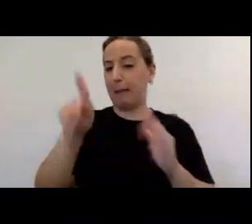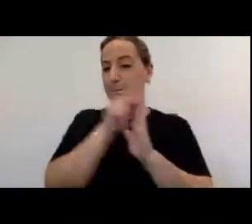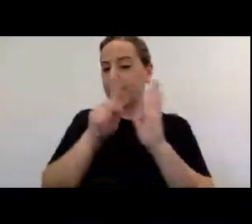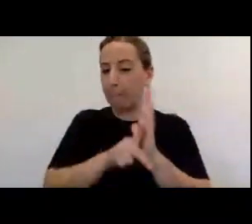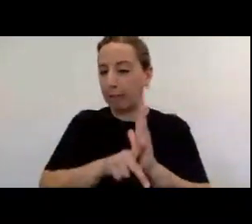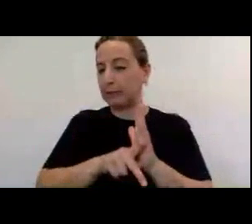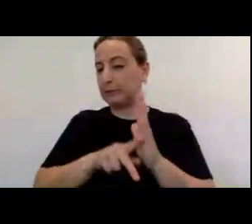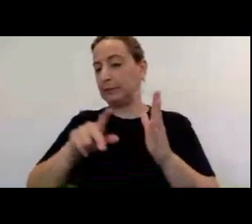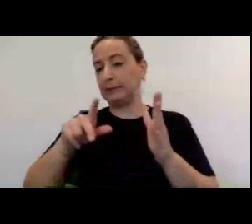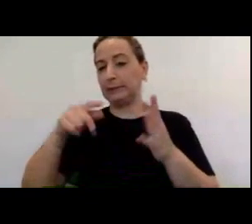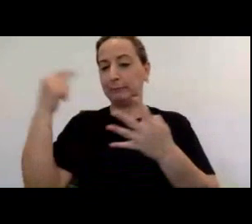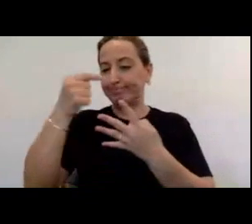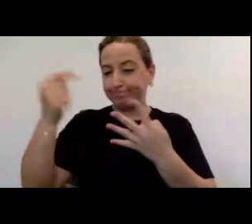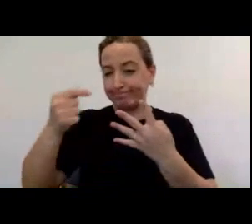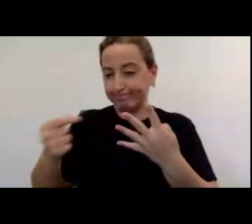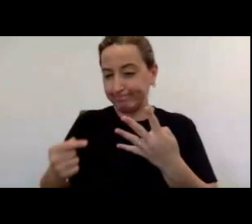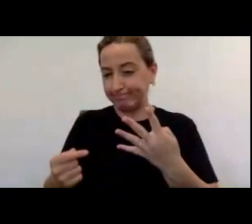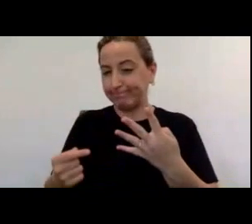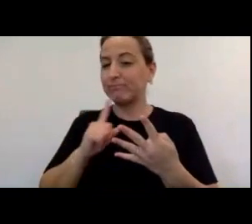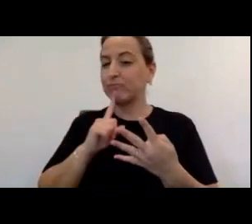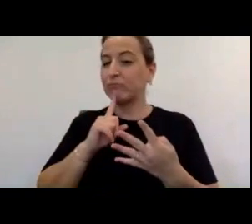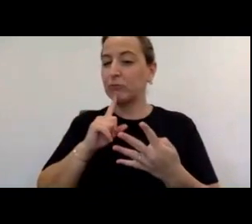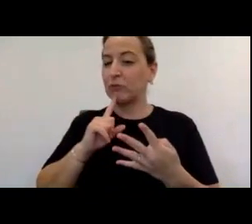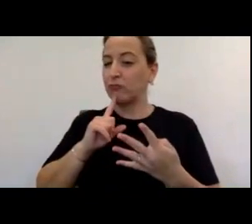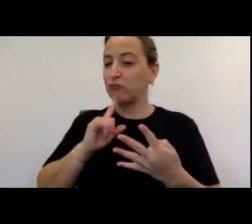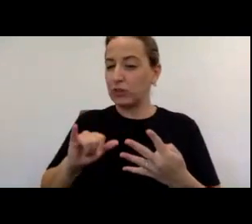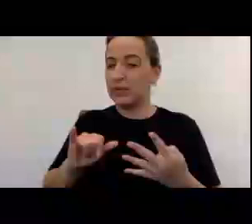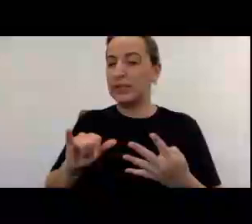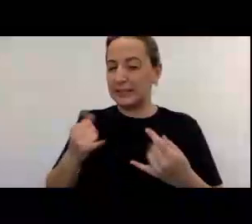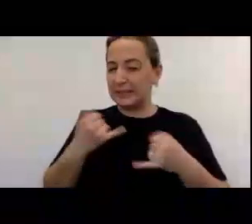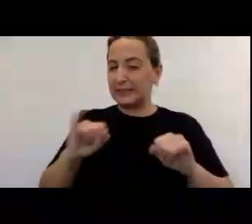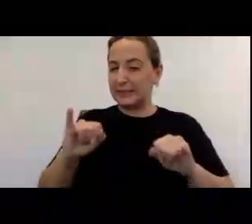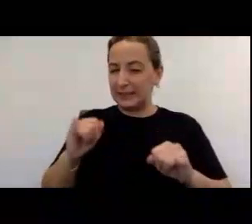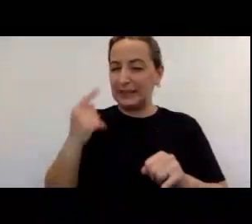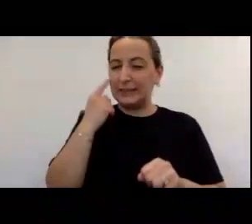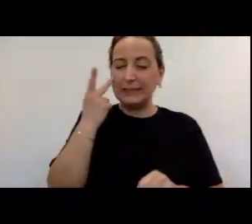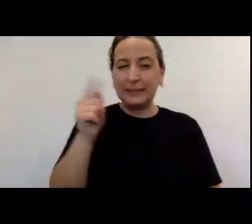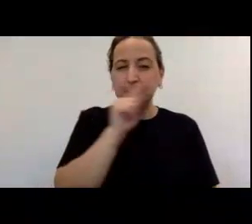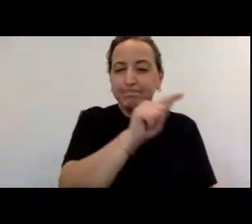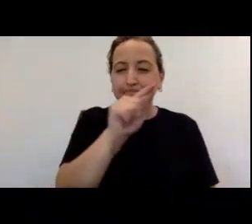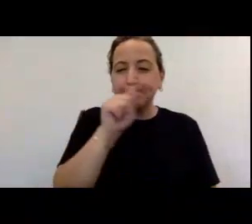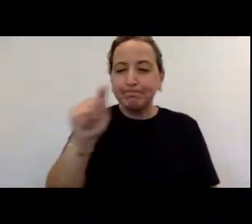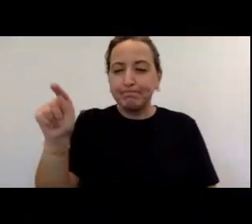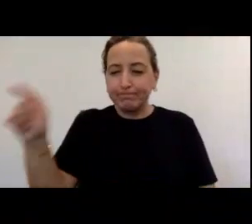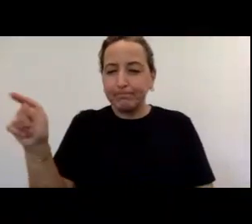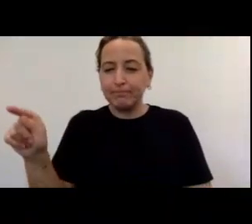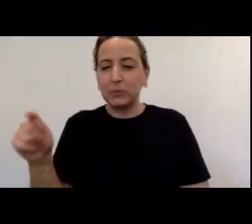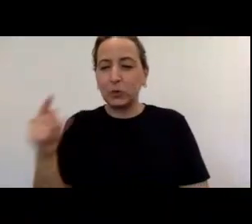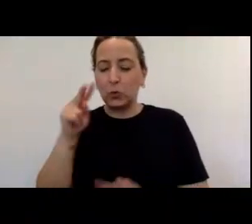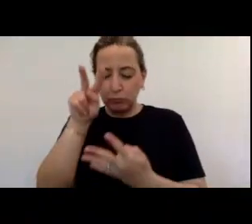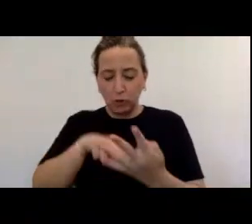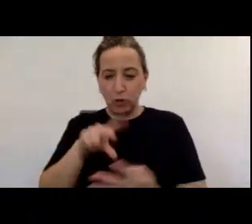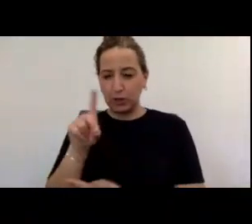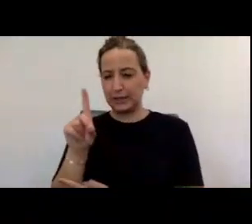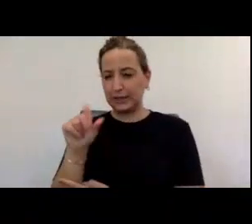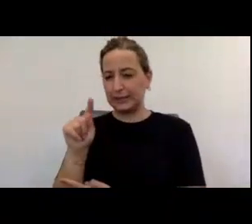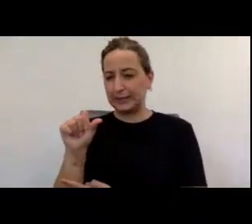practices that have happened in the past. We still see those perpetuated today. When you look at the data